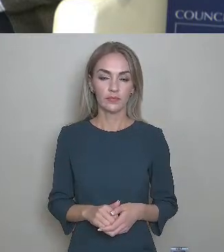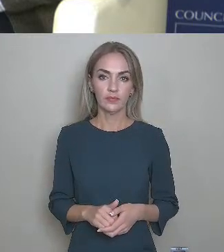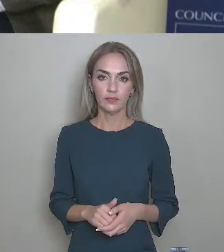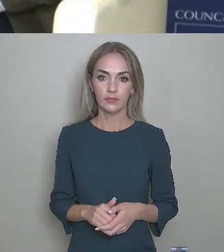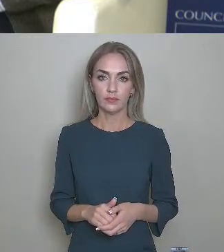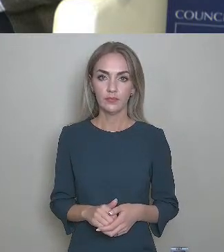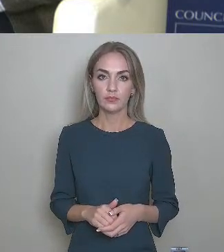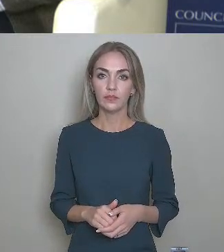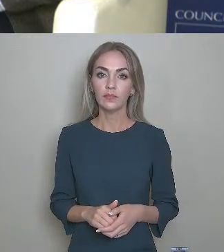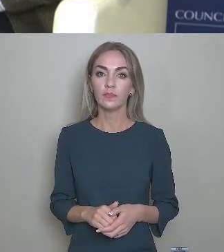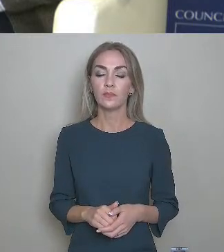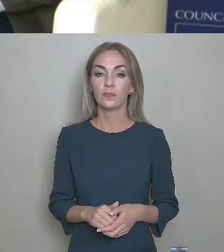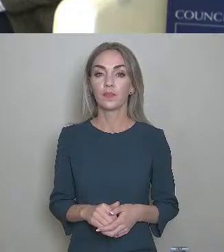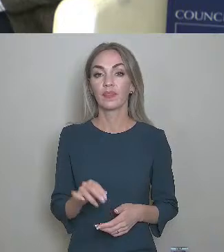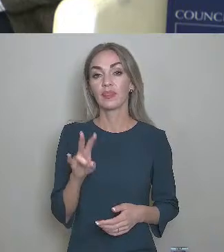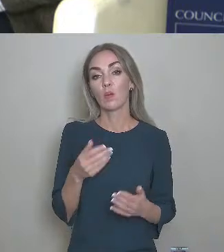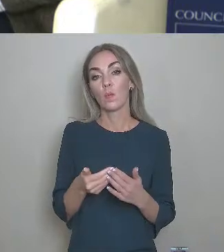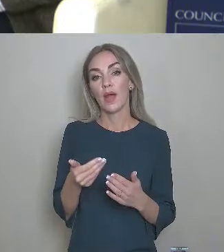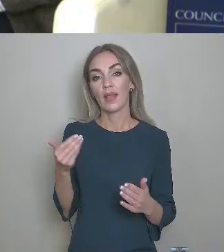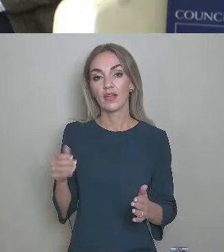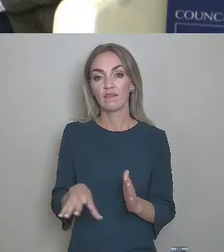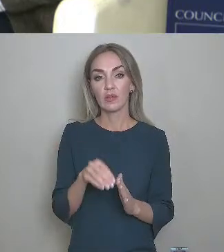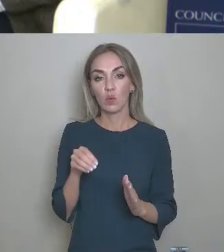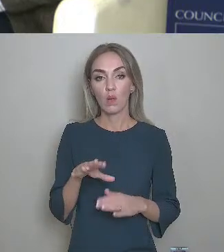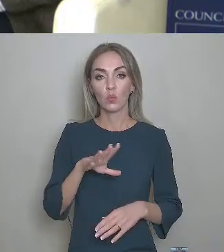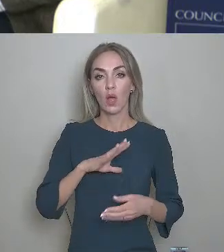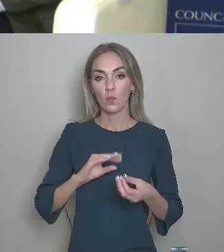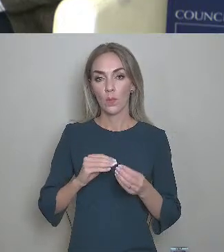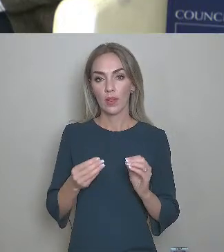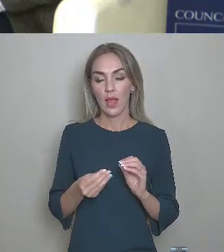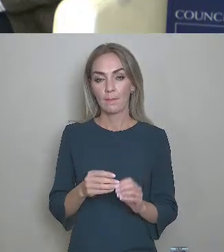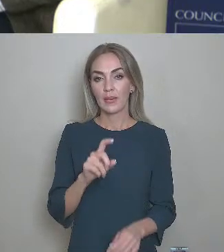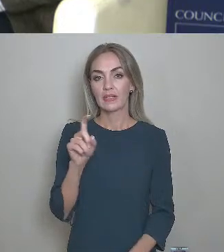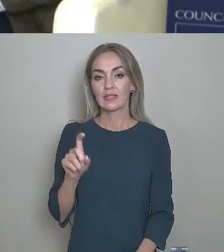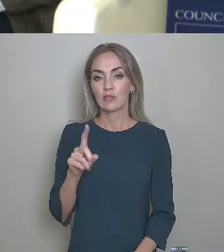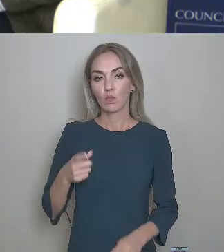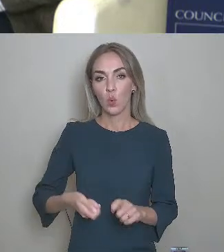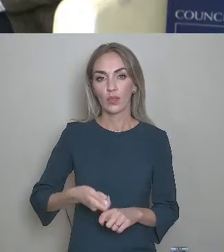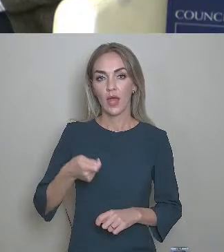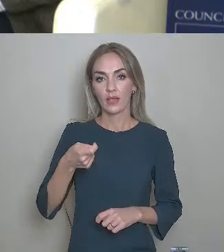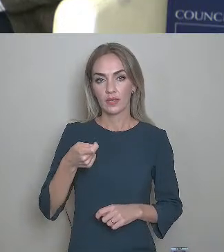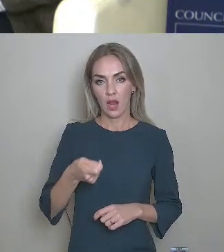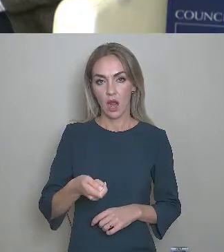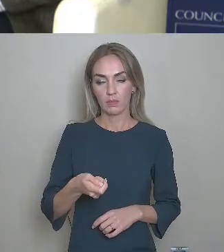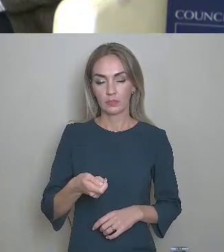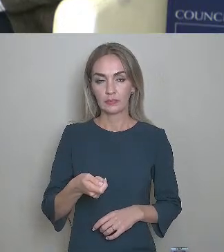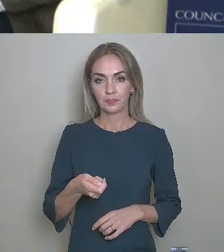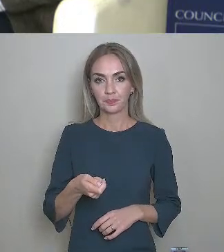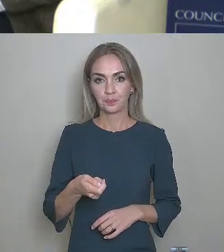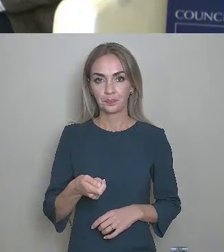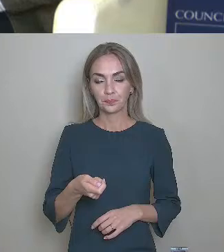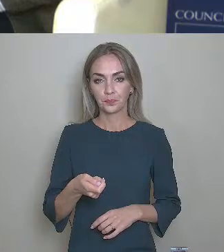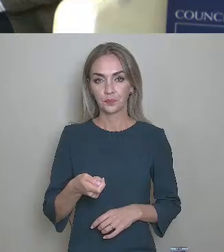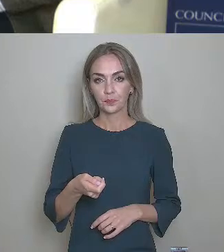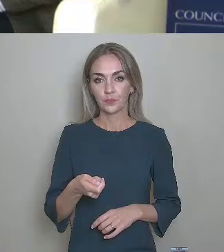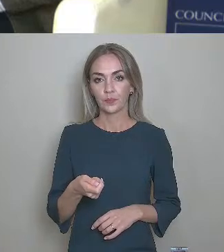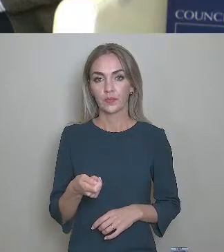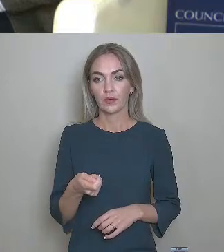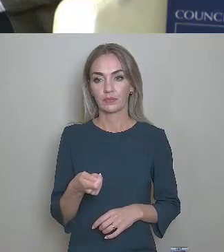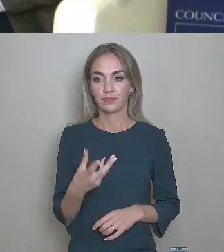I've never heard about any candidates with limited capacity. At the previous elections, we had an issue when